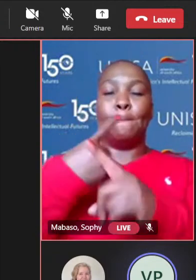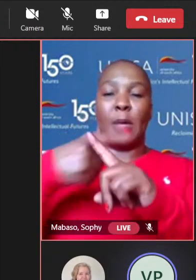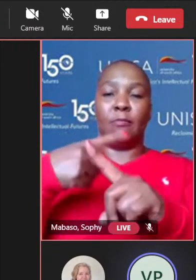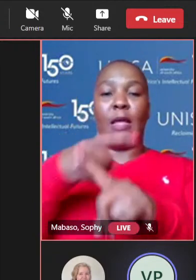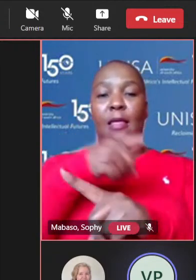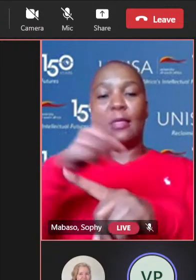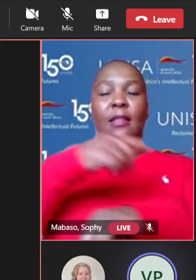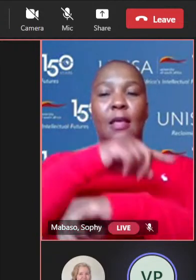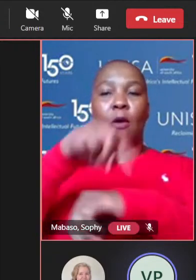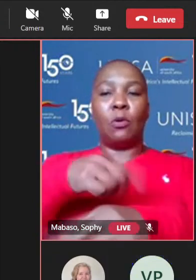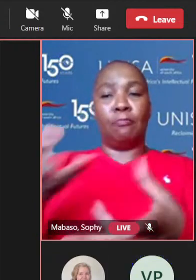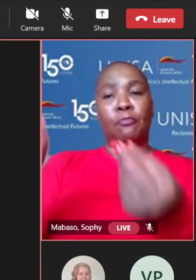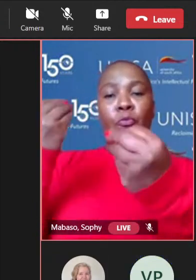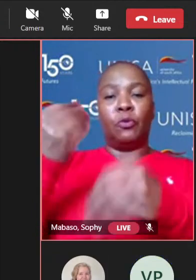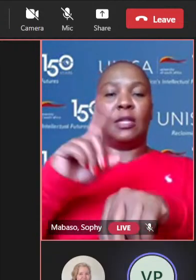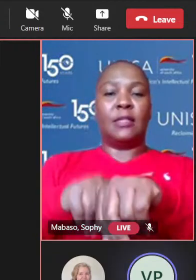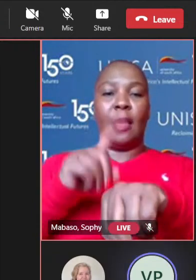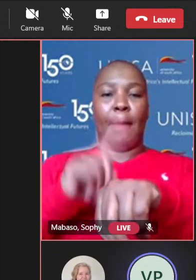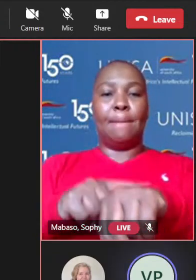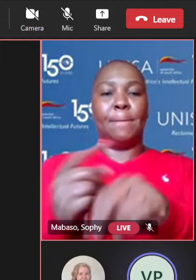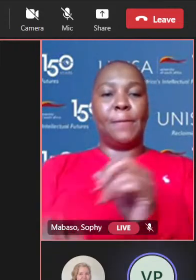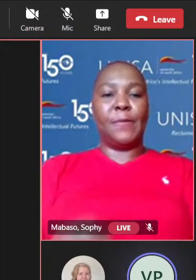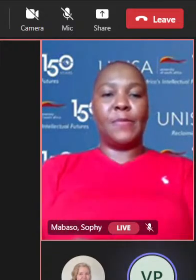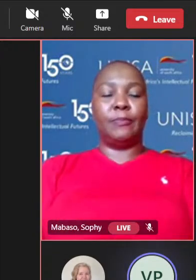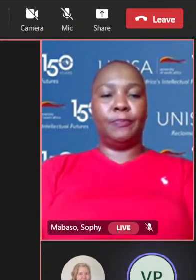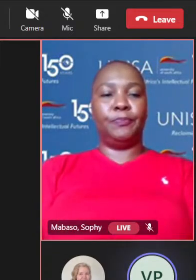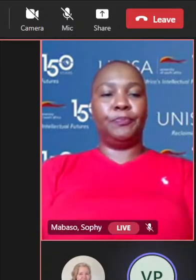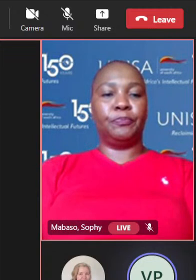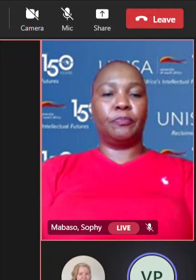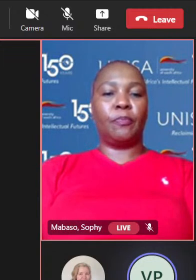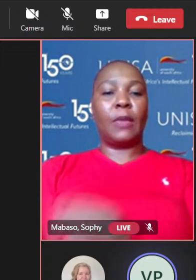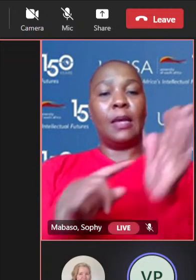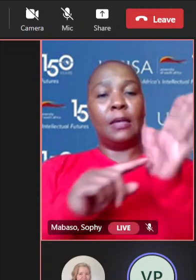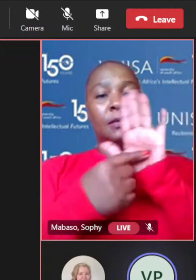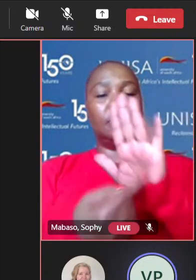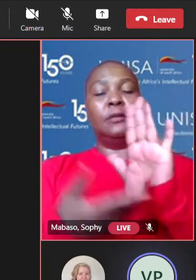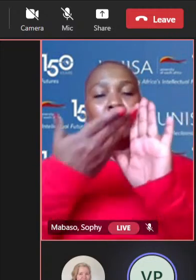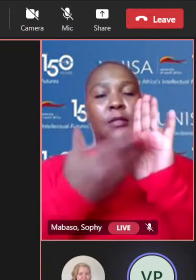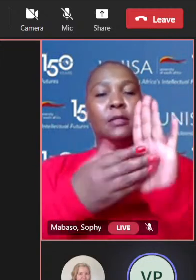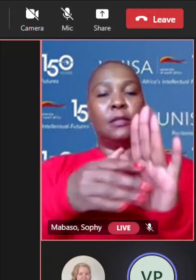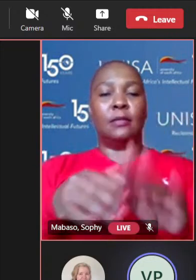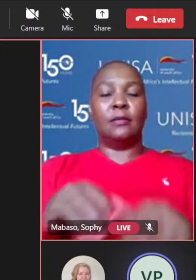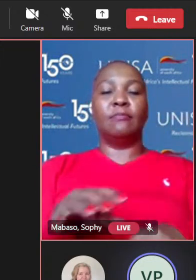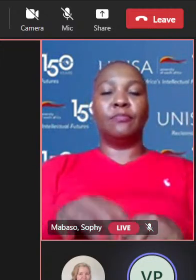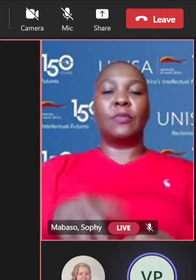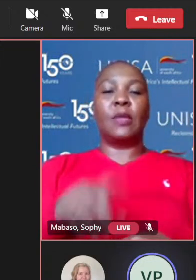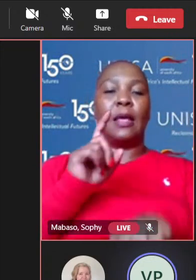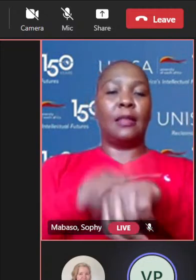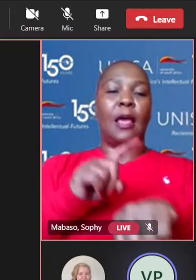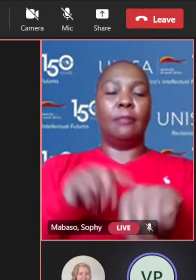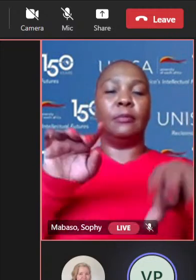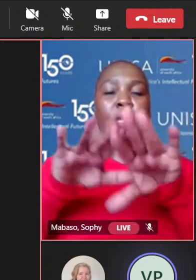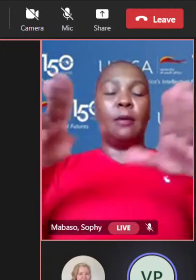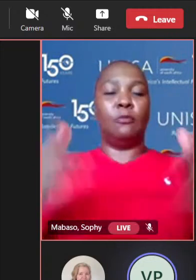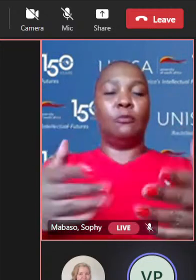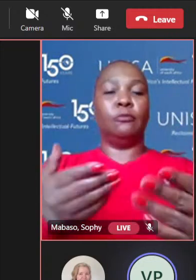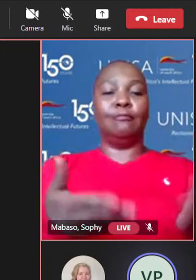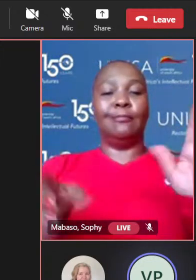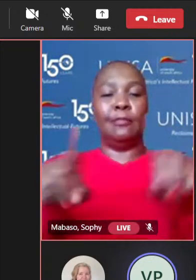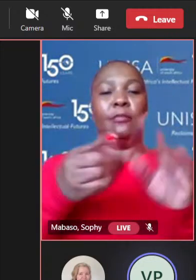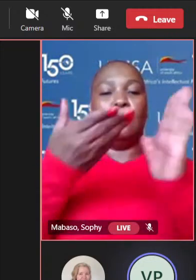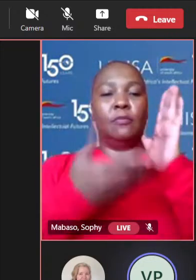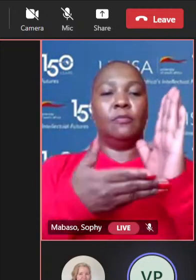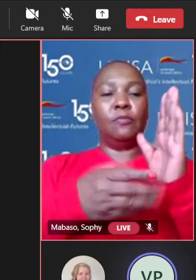Okay, next slide, please. This is an example of the timetable that we like to share with you. So it's depending